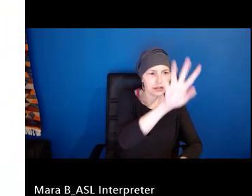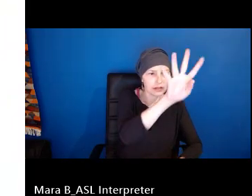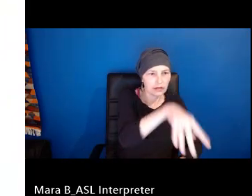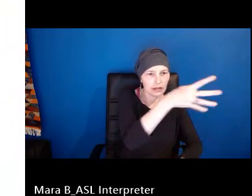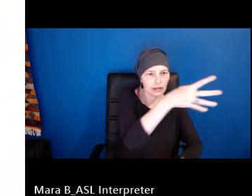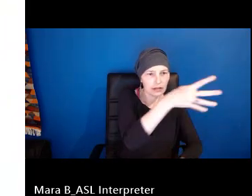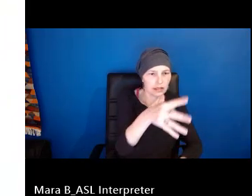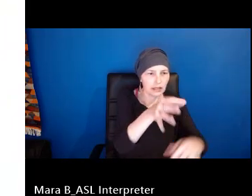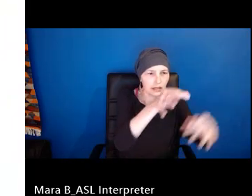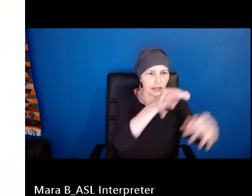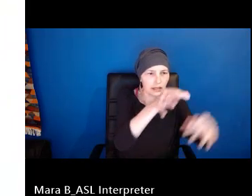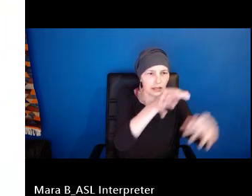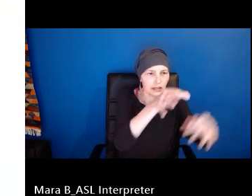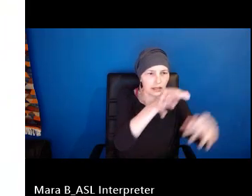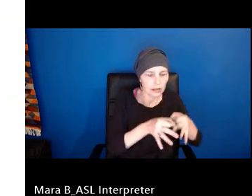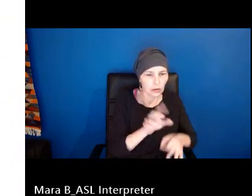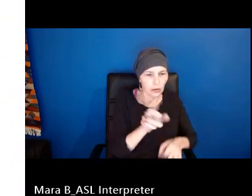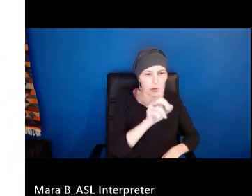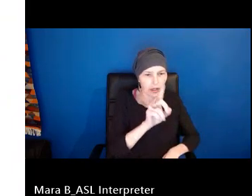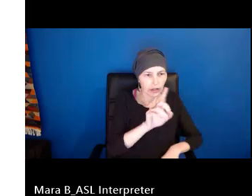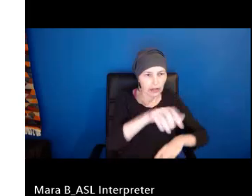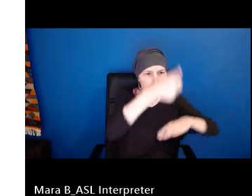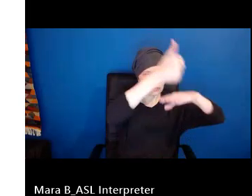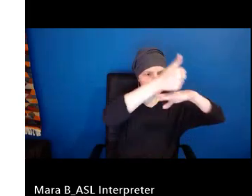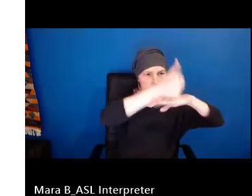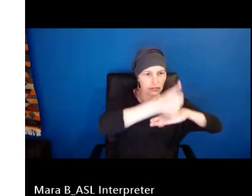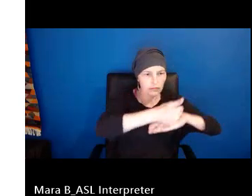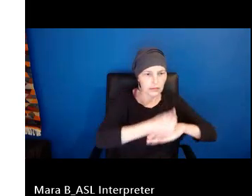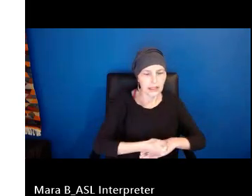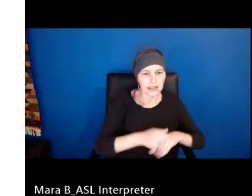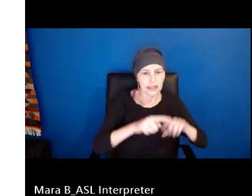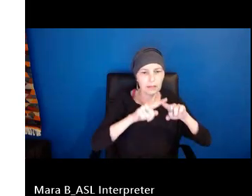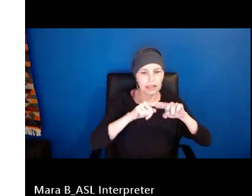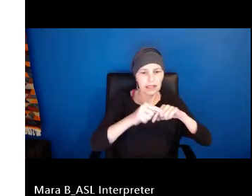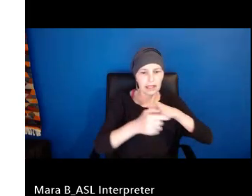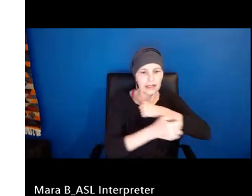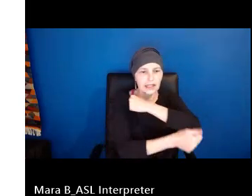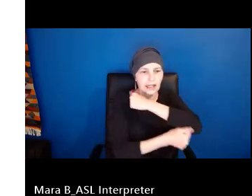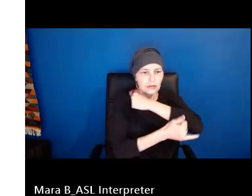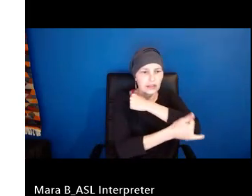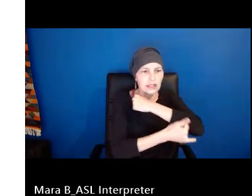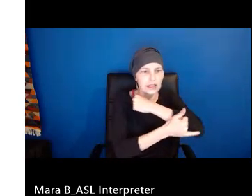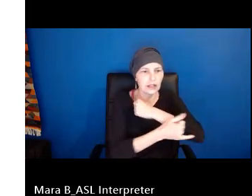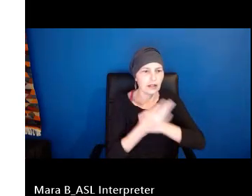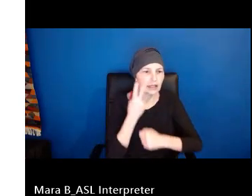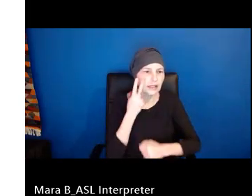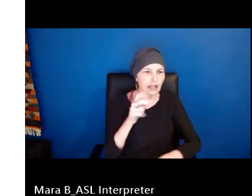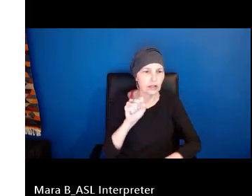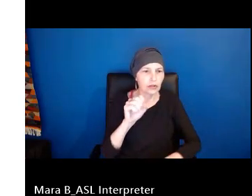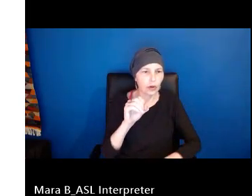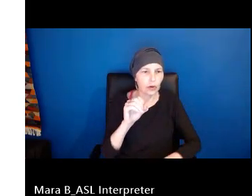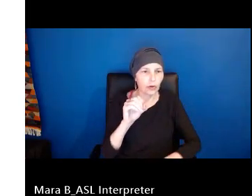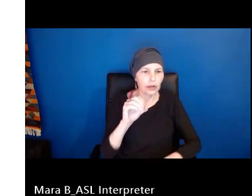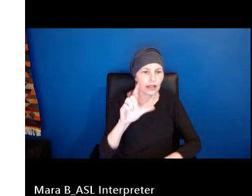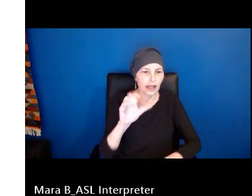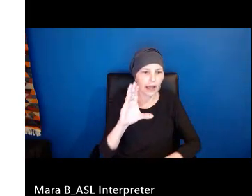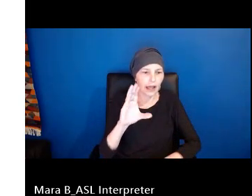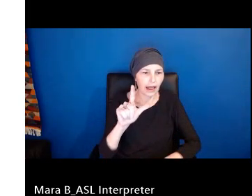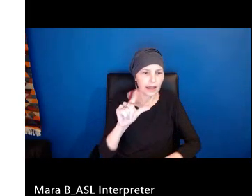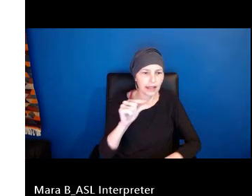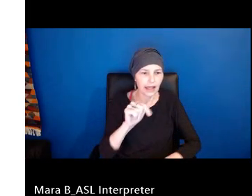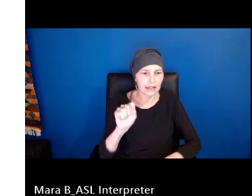these zones exist by county. So you can see in SoCalGas's territory, there are 9 designated in Los Angeles